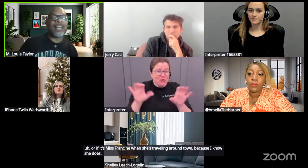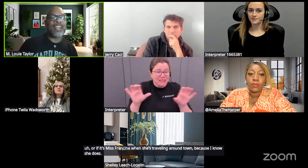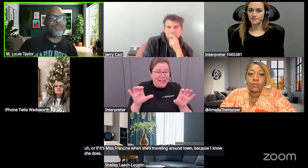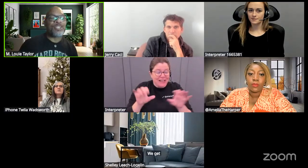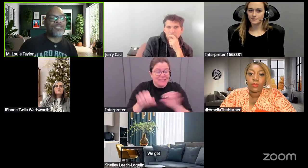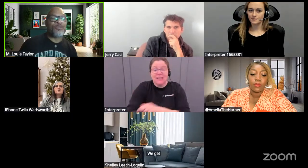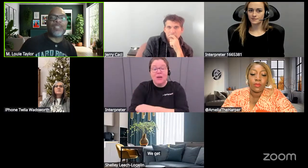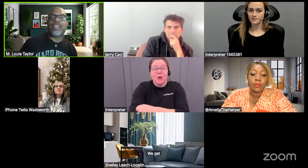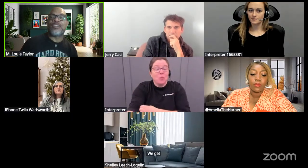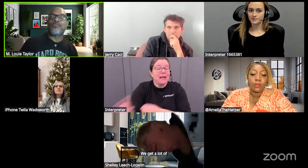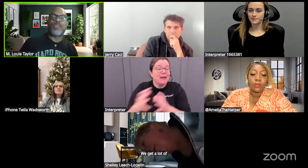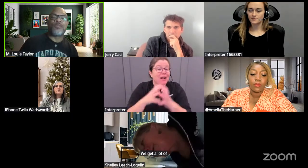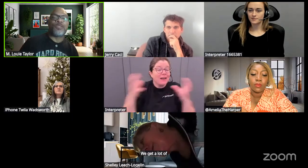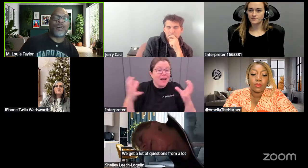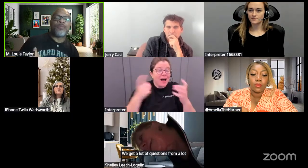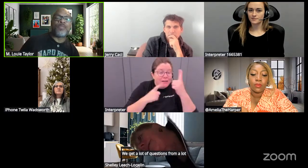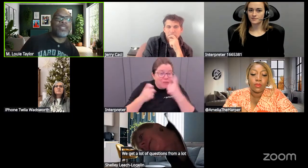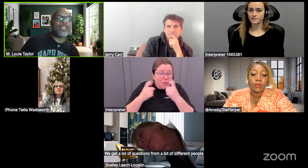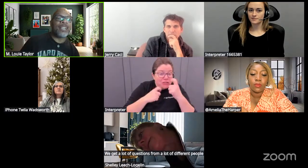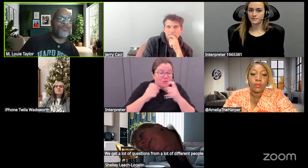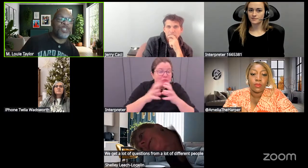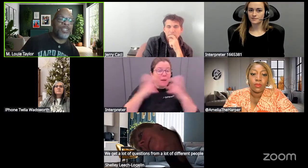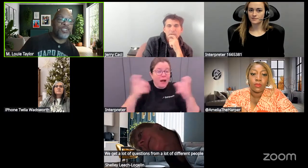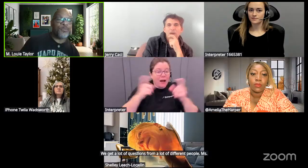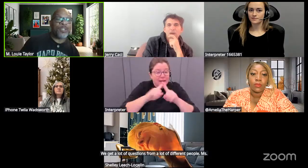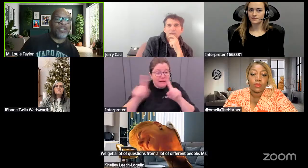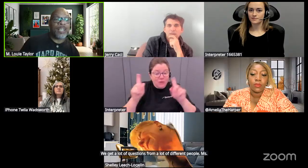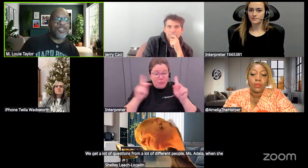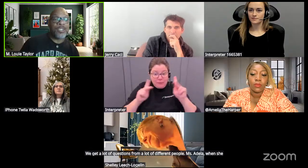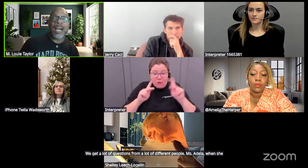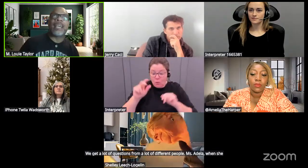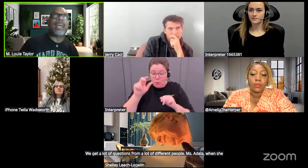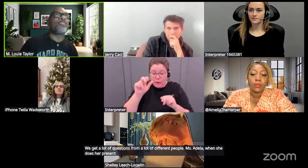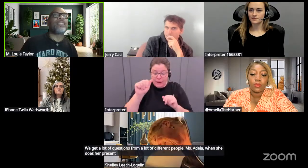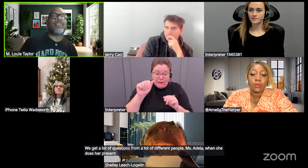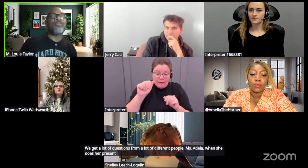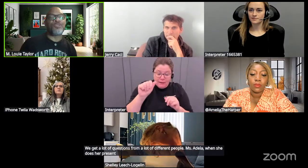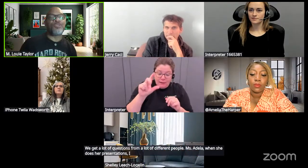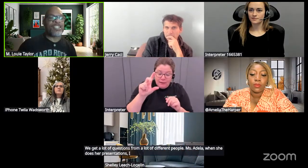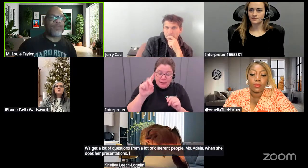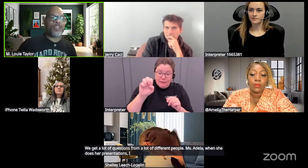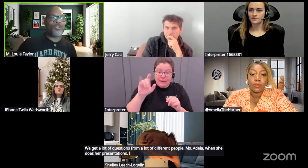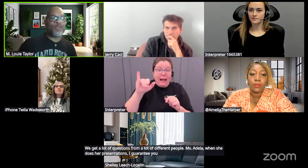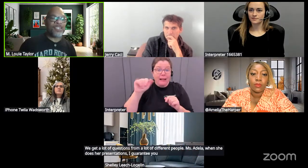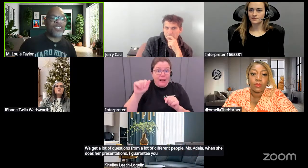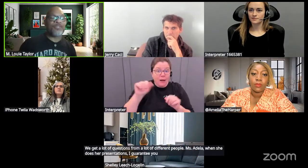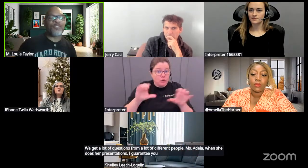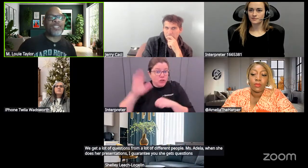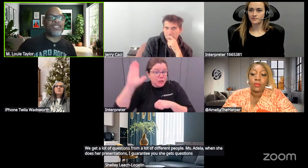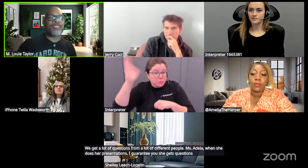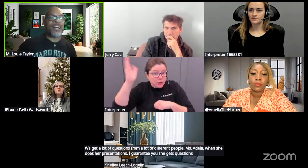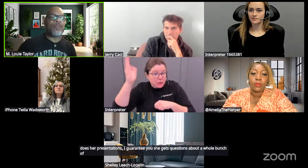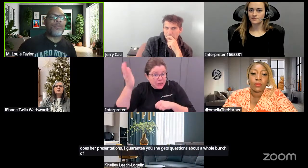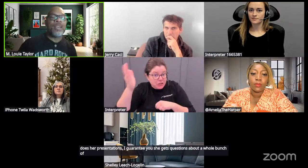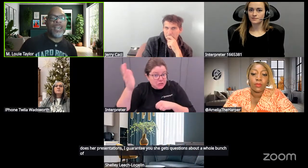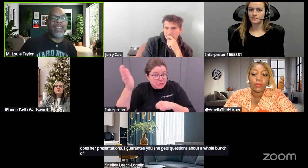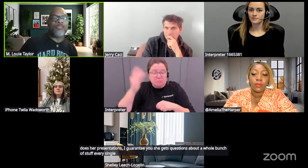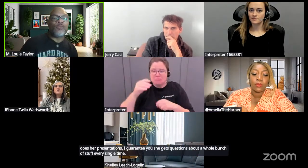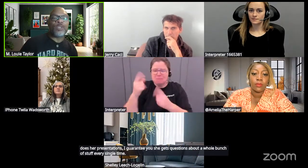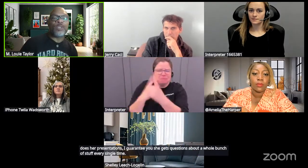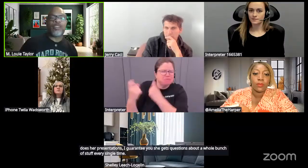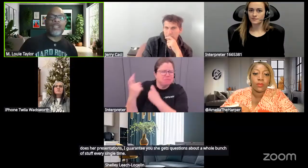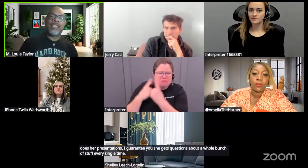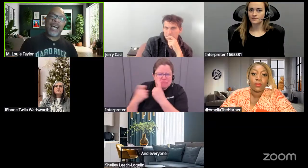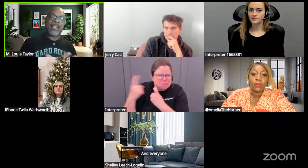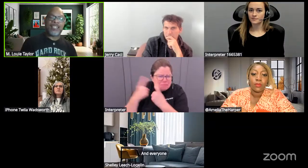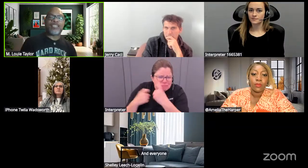we get a lot of questions from a lot of different people. Miss Adela, when she does her presentations, I guarantee you she gets questions about a whole bunch of stuff every single time. And